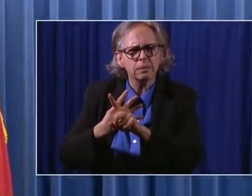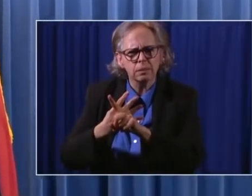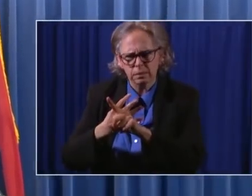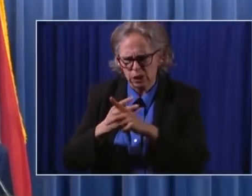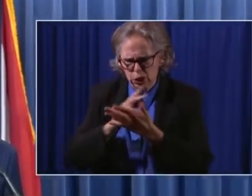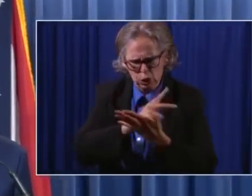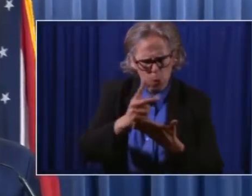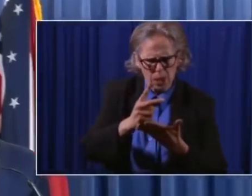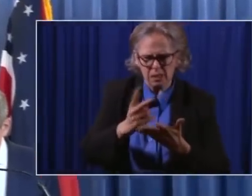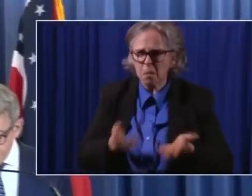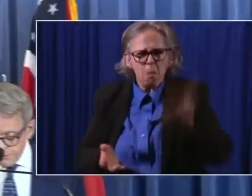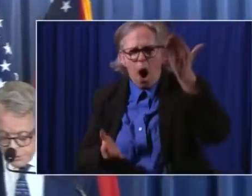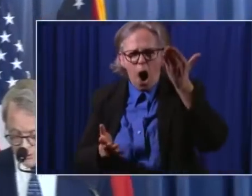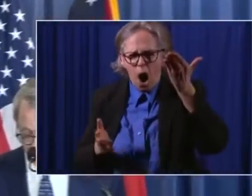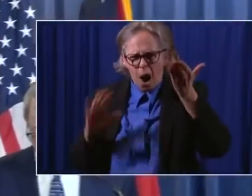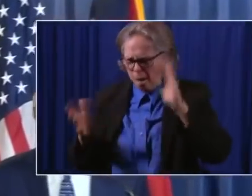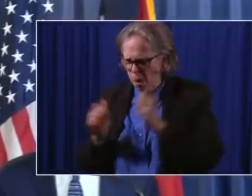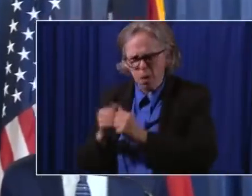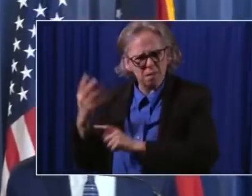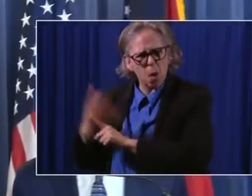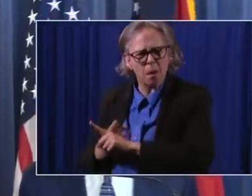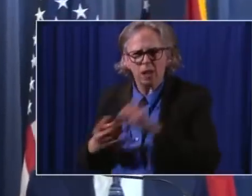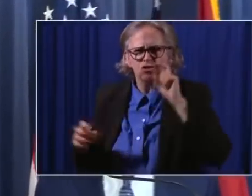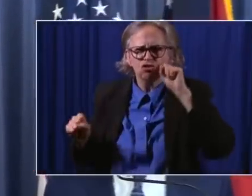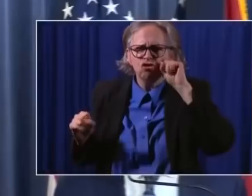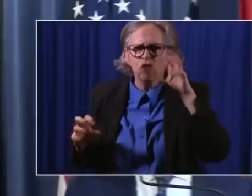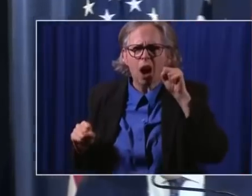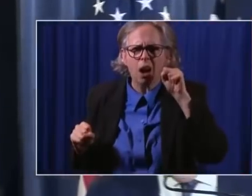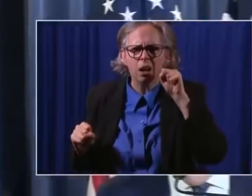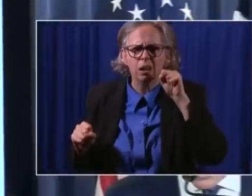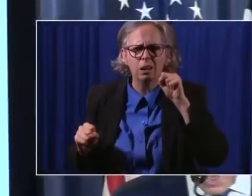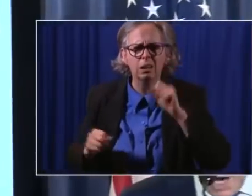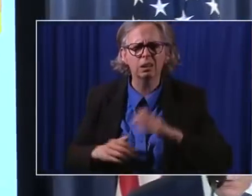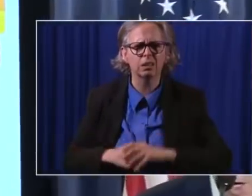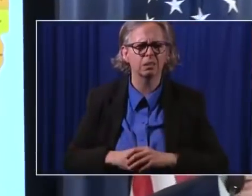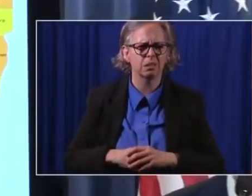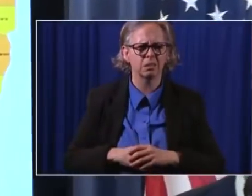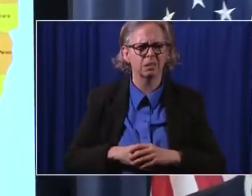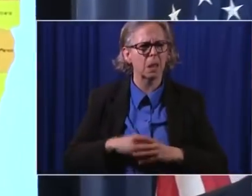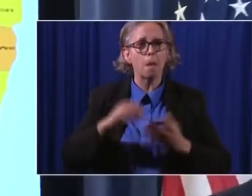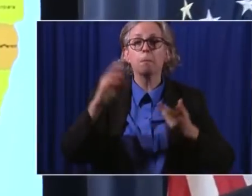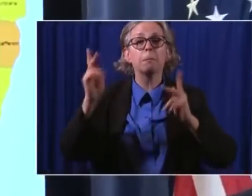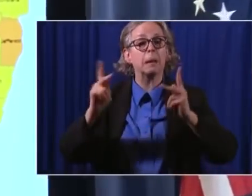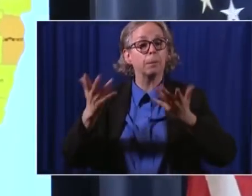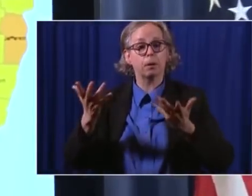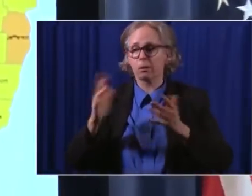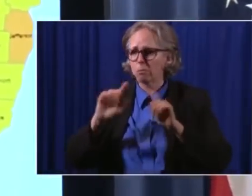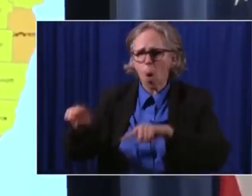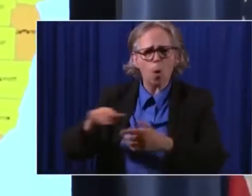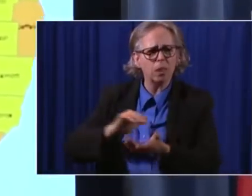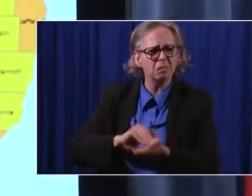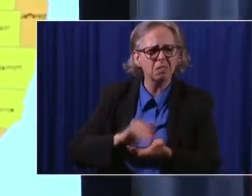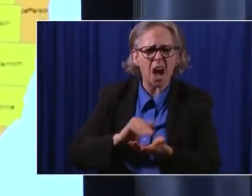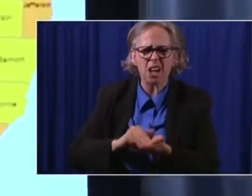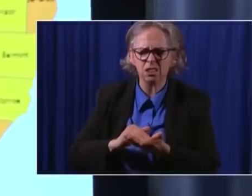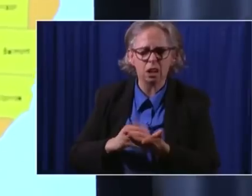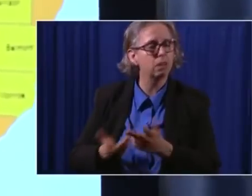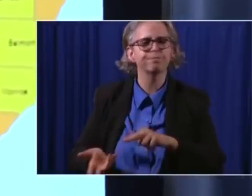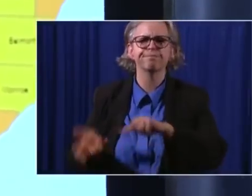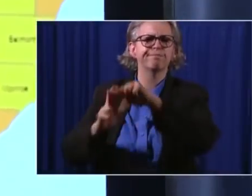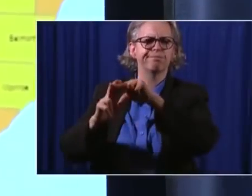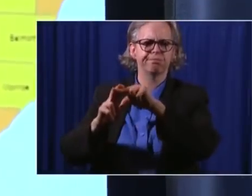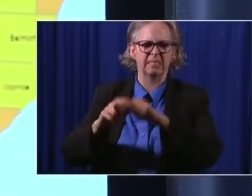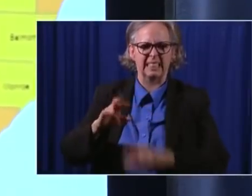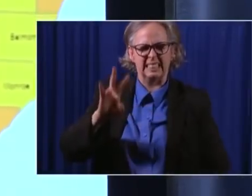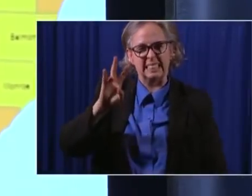Really shocking. People visiting their doctors with COVID-19 symptoms have skyrocketed, gone up by 700%